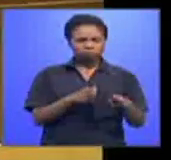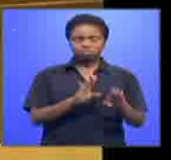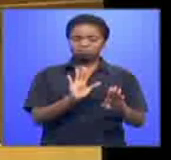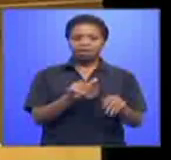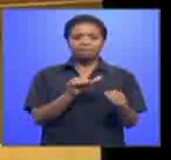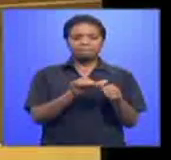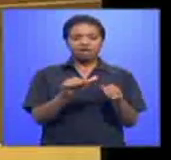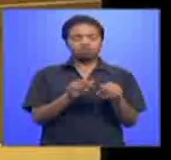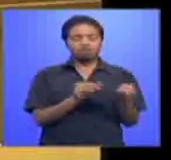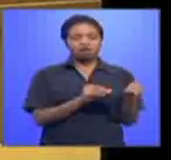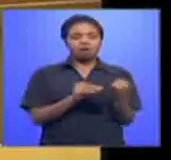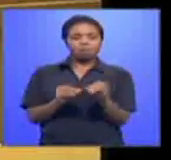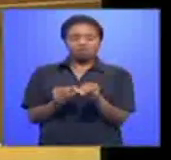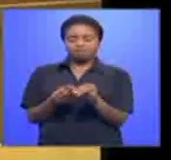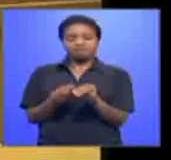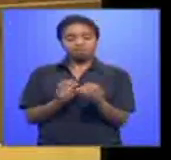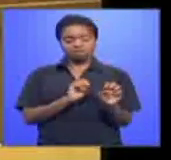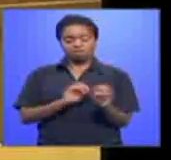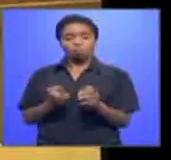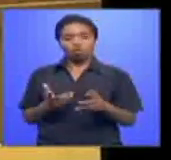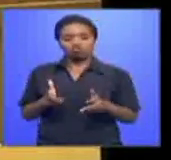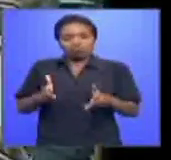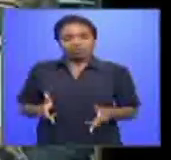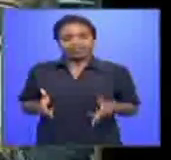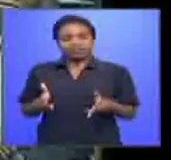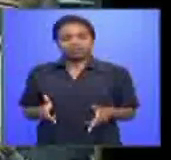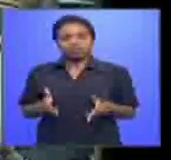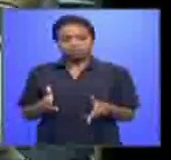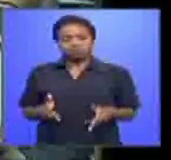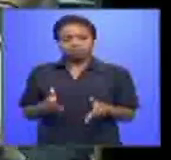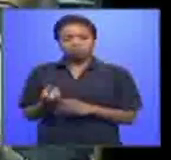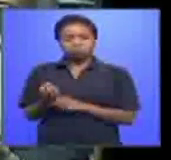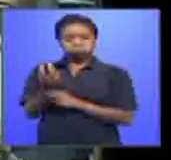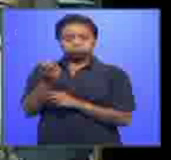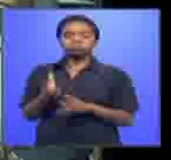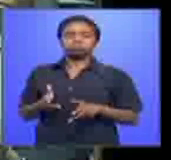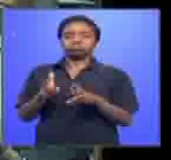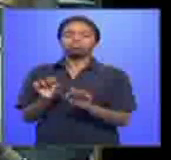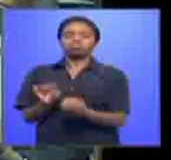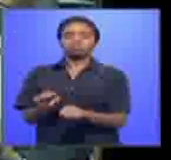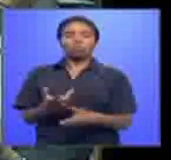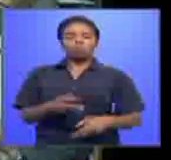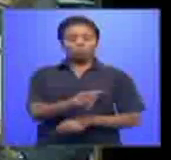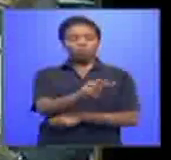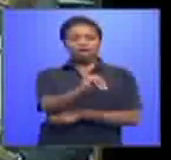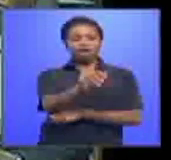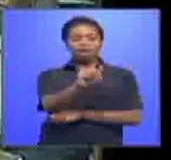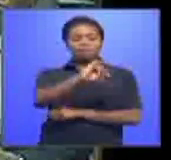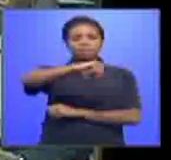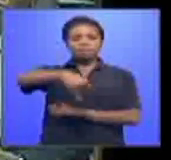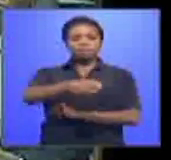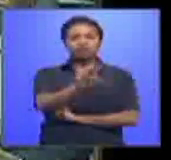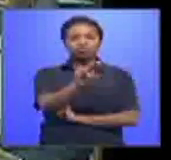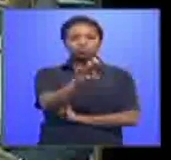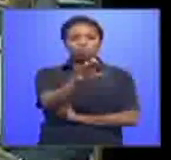roads. Thus, the construction of the Majuba rail coal